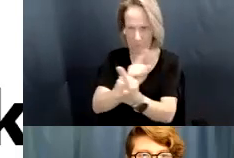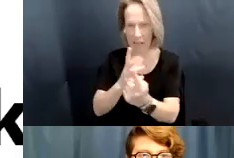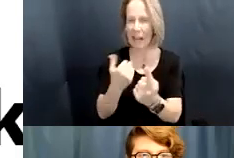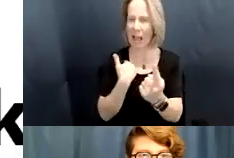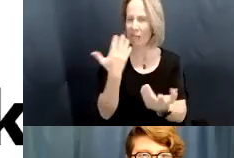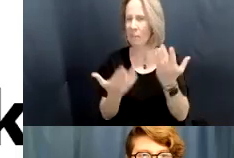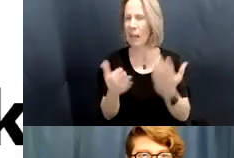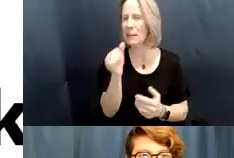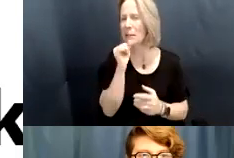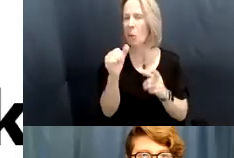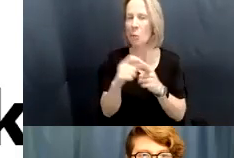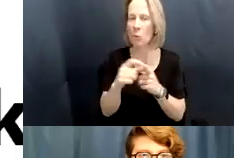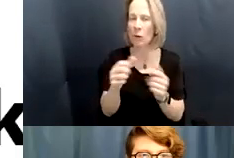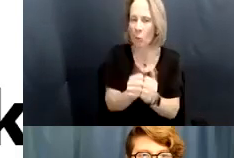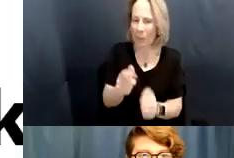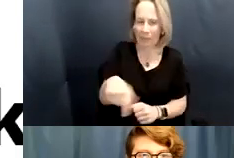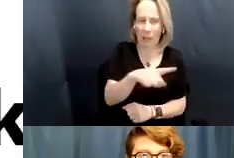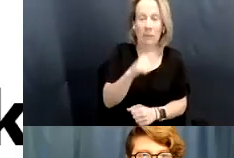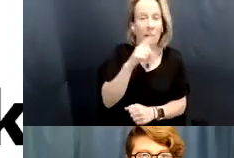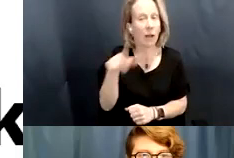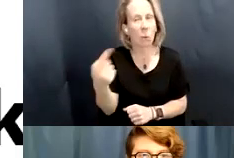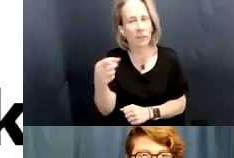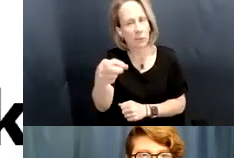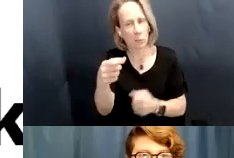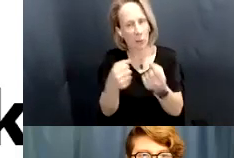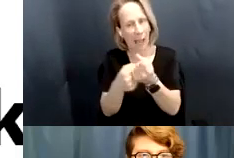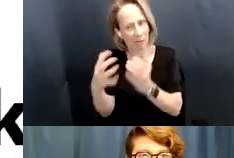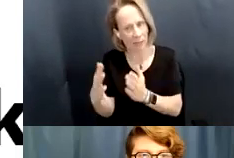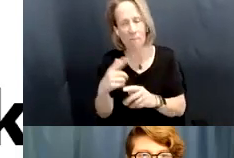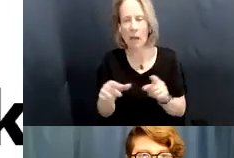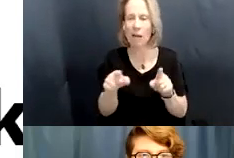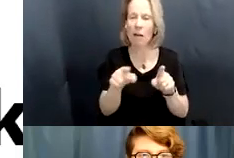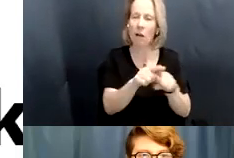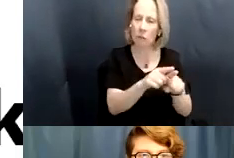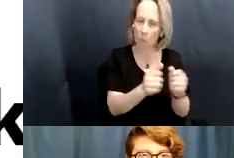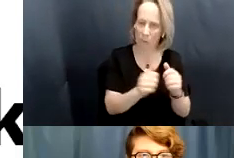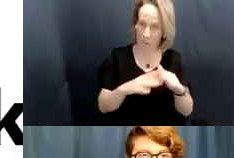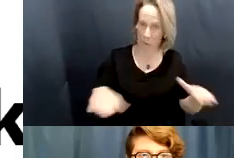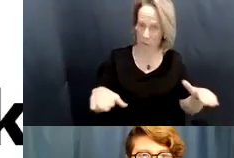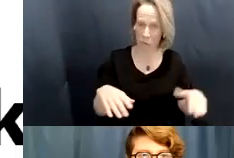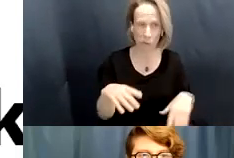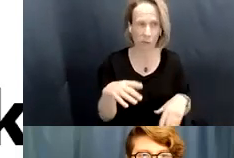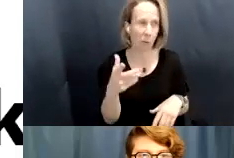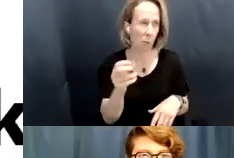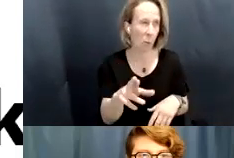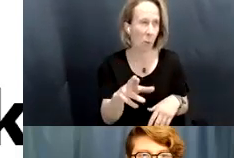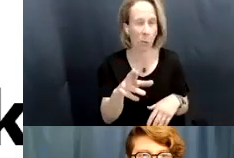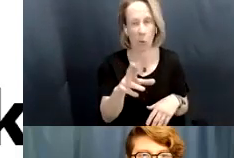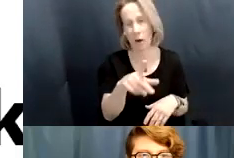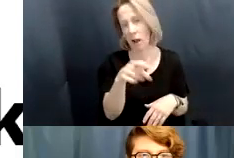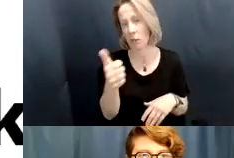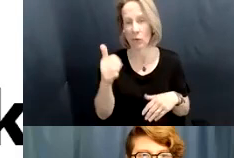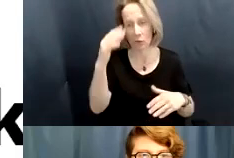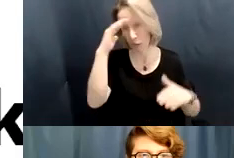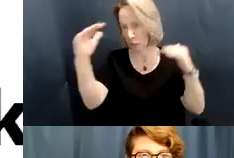not just with you, the advocate or the ally, but also with their children, right? Or with other supportive adults or other